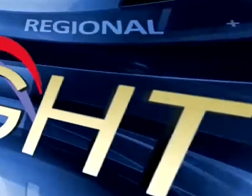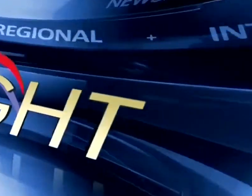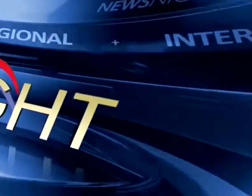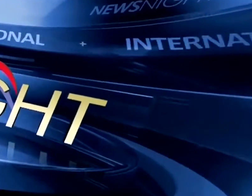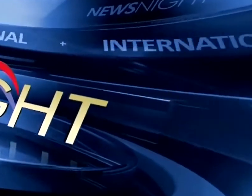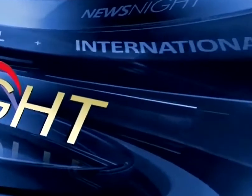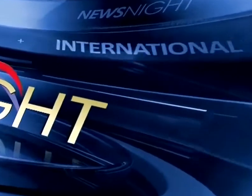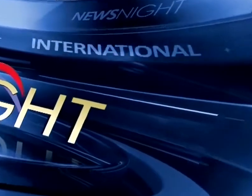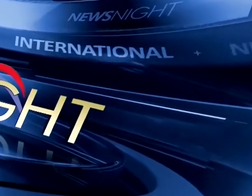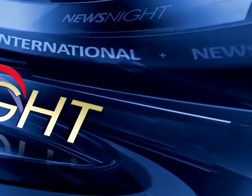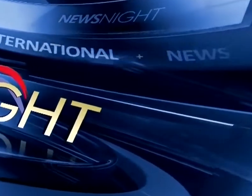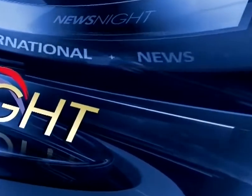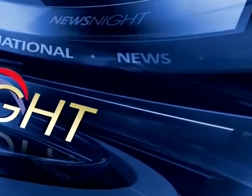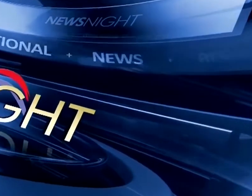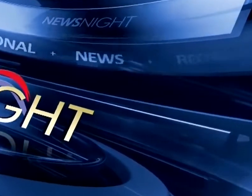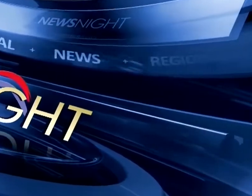News.